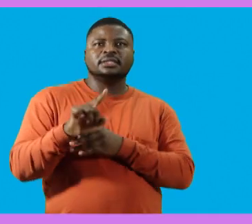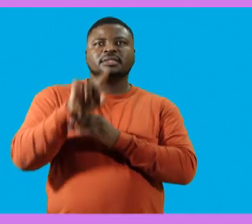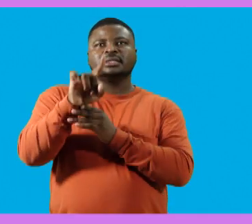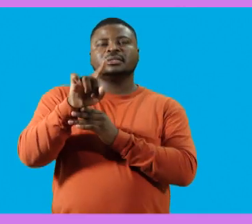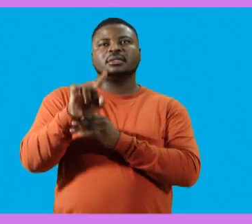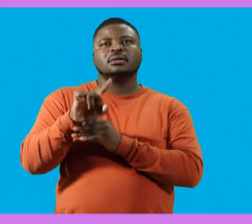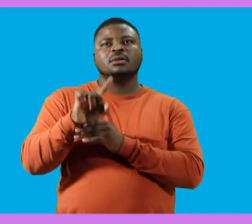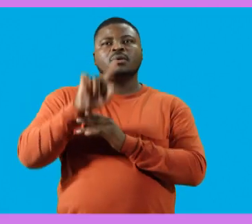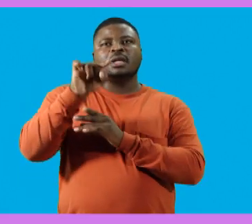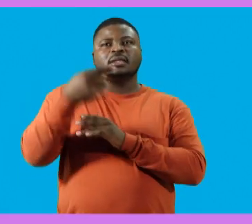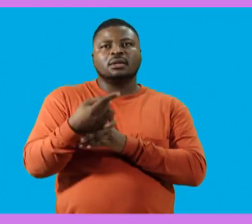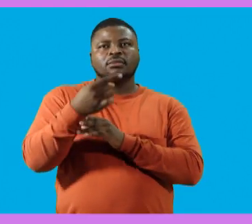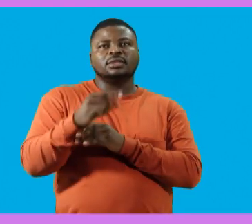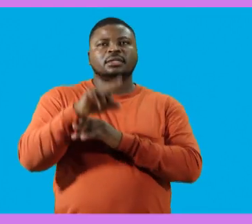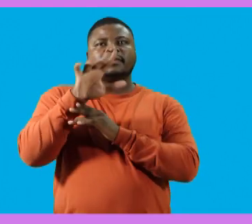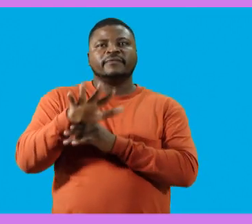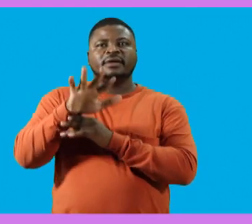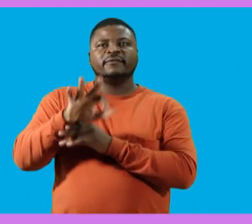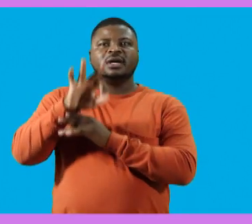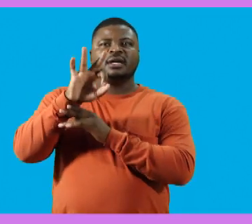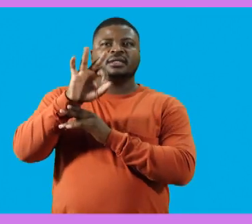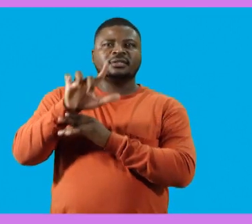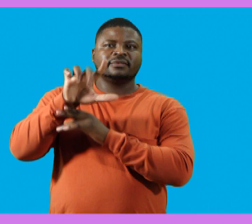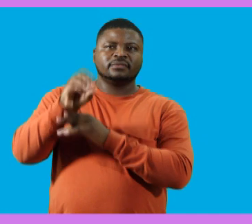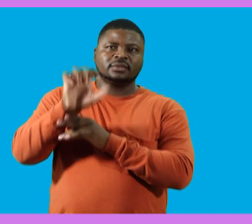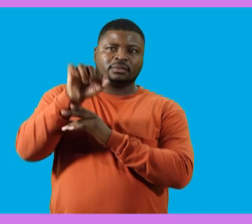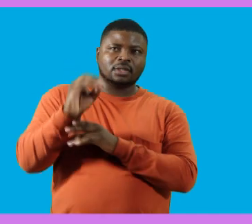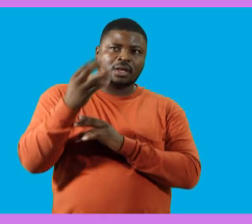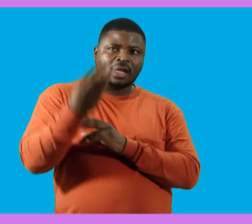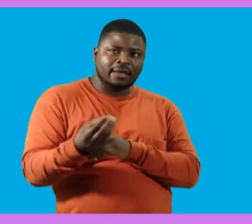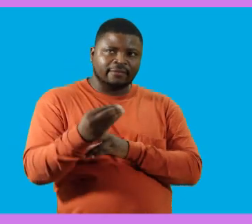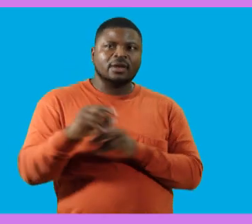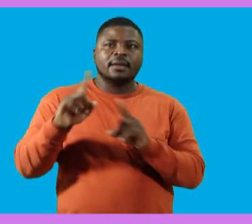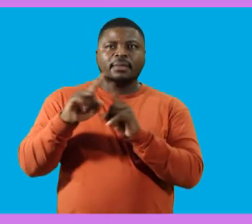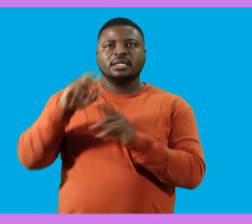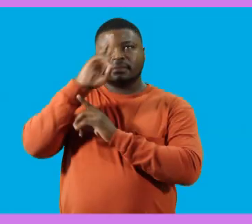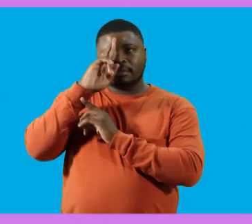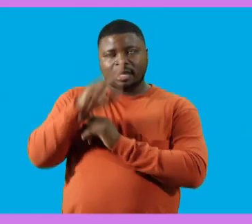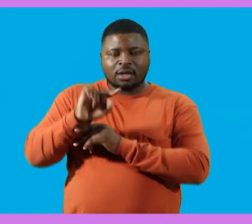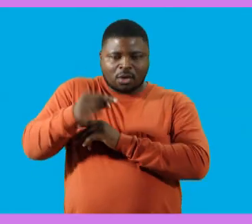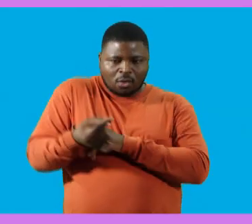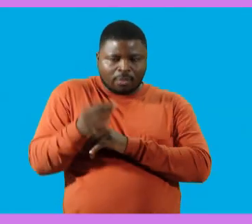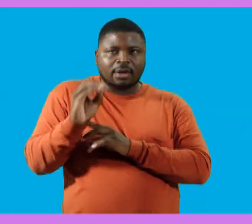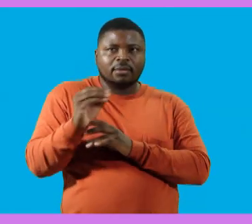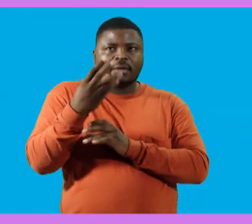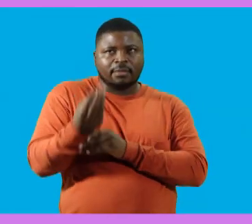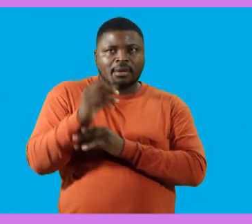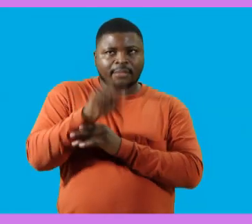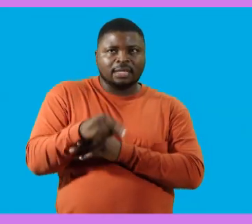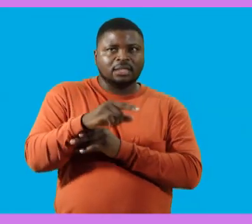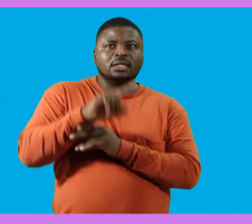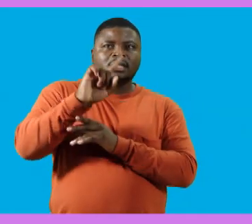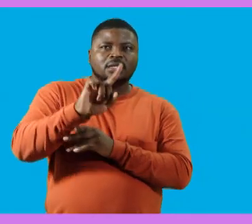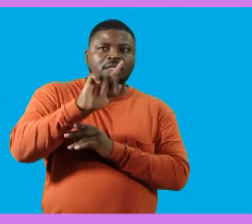3,110 millimeters. There's a comma. Now, the comma is because it's 1,000 separator. So don't go and make a mistake and say